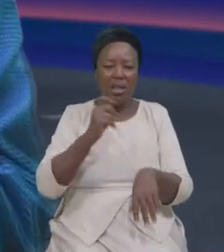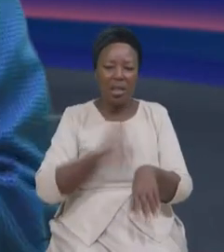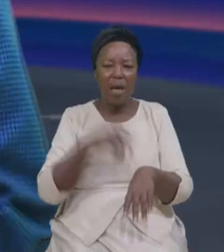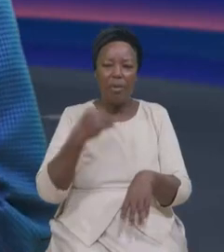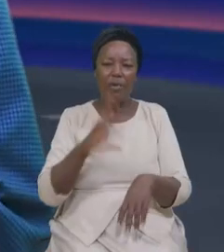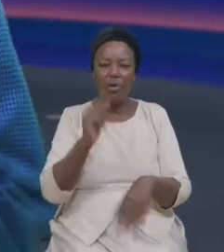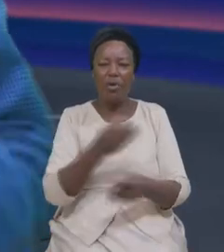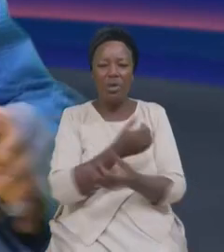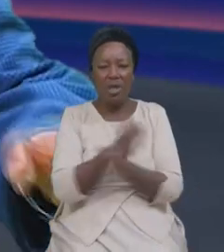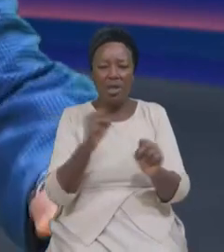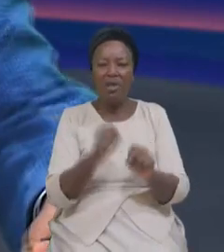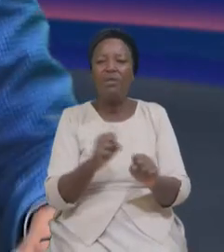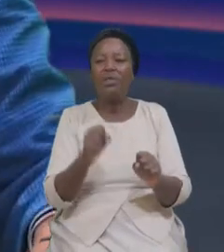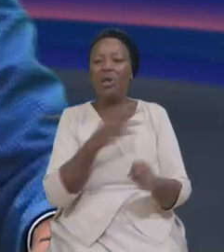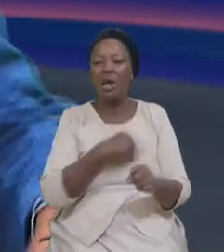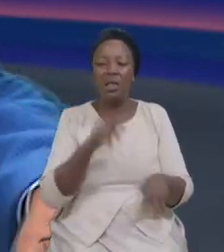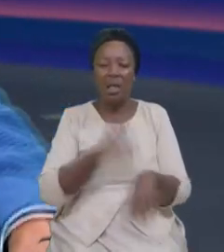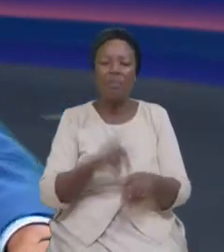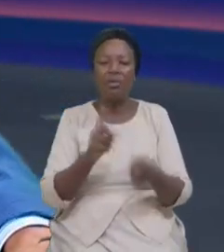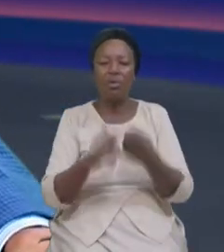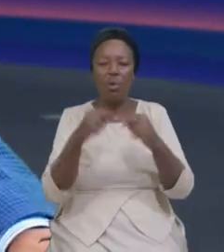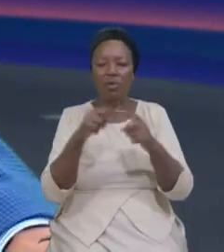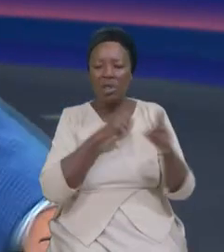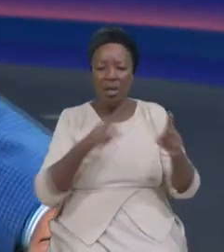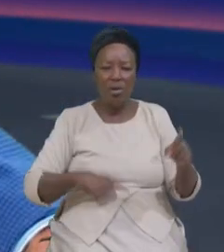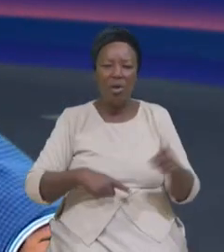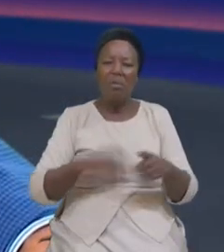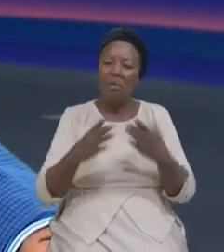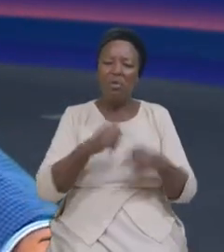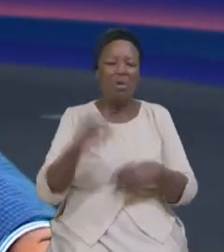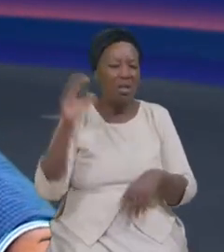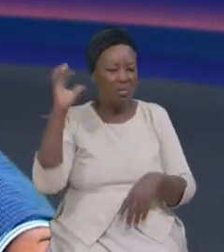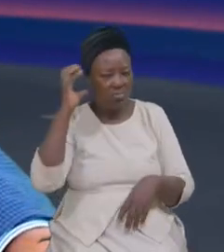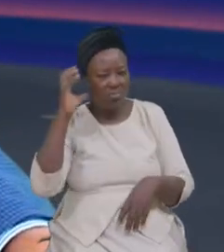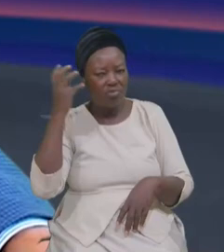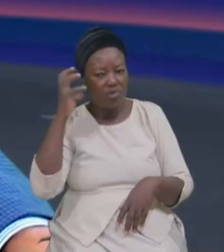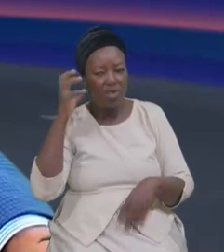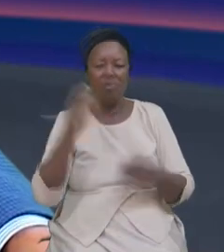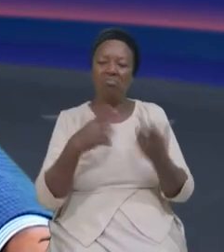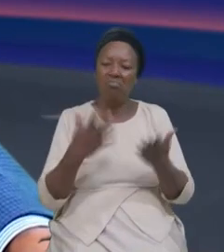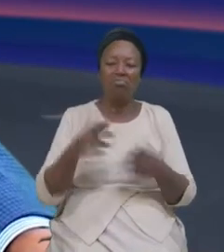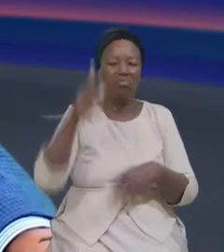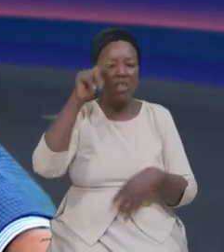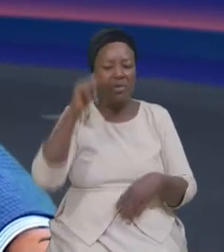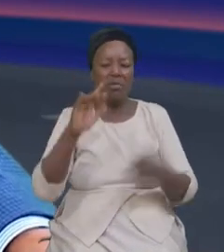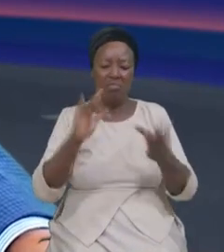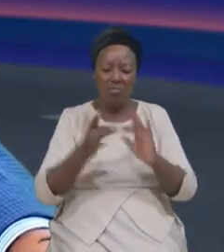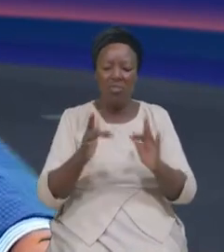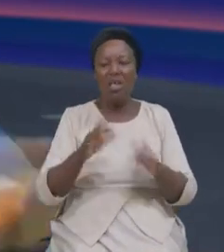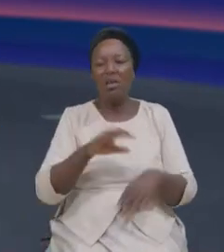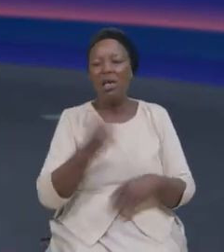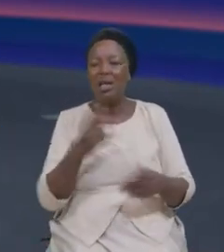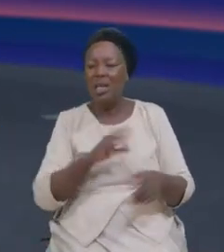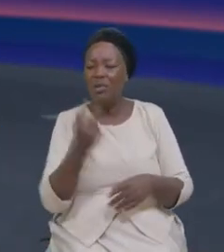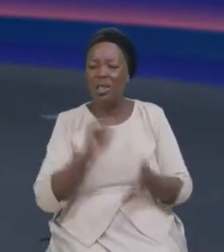coming into the book of life. Raise up that hand. Please stand up wherever you are, on the right hand side, left hand side, at the back there, over